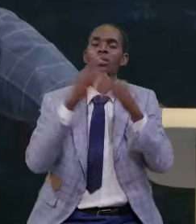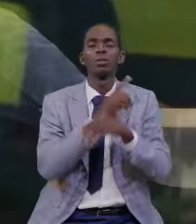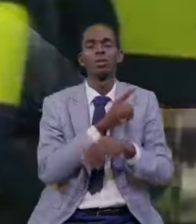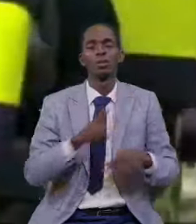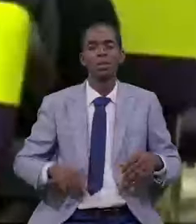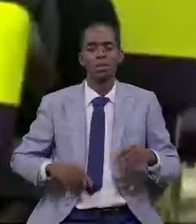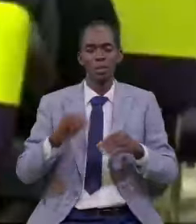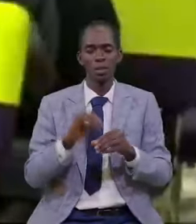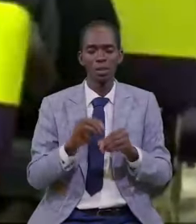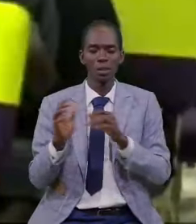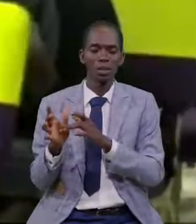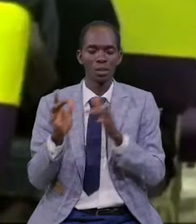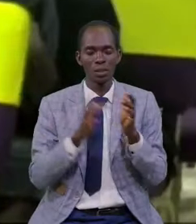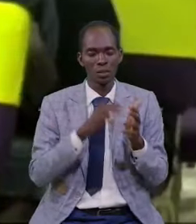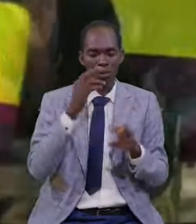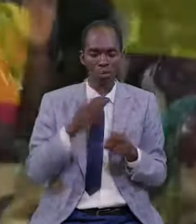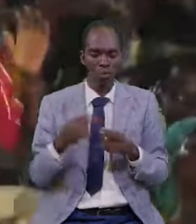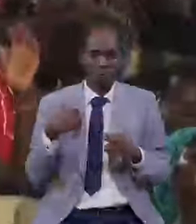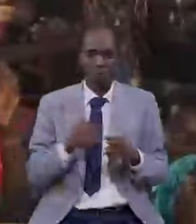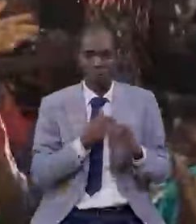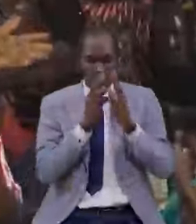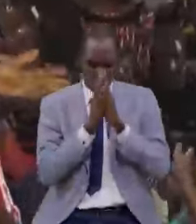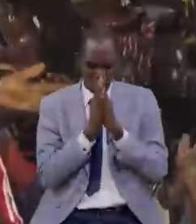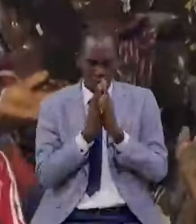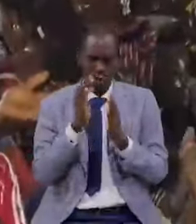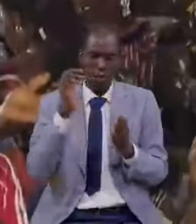Jesus' name we pray.